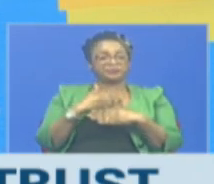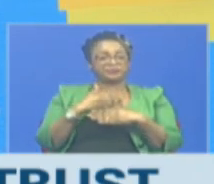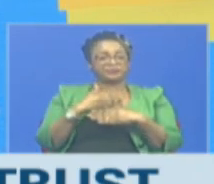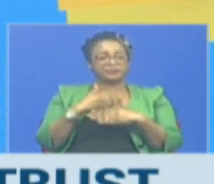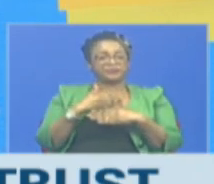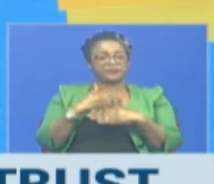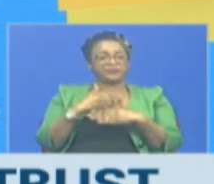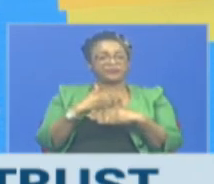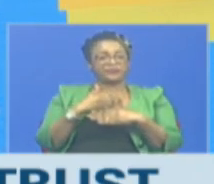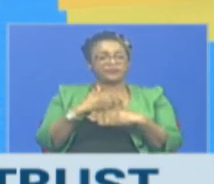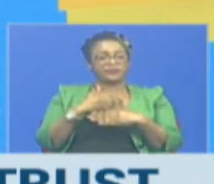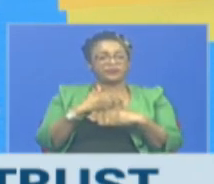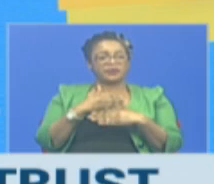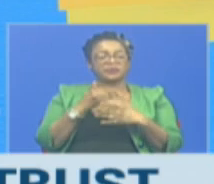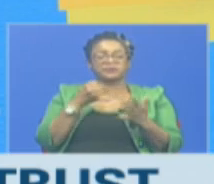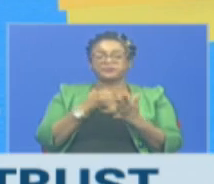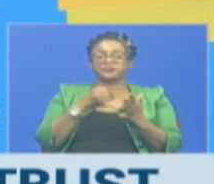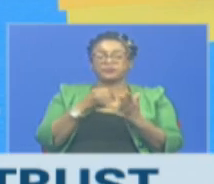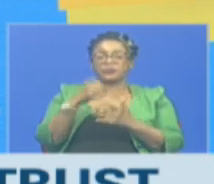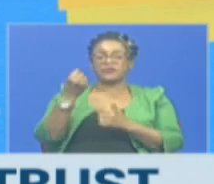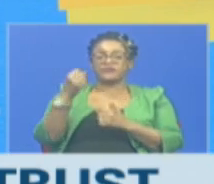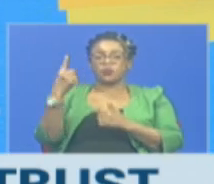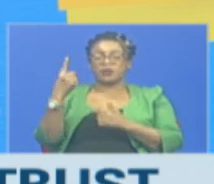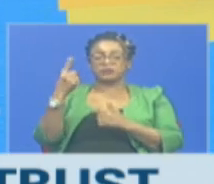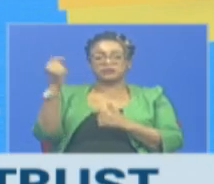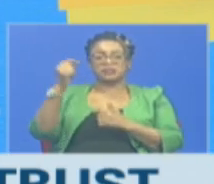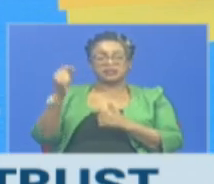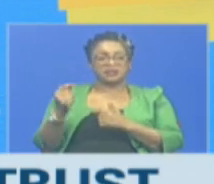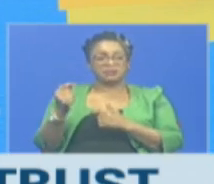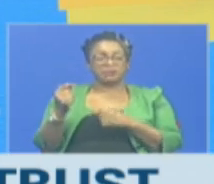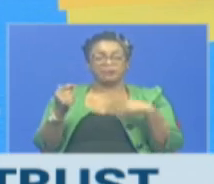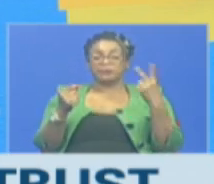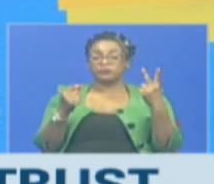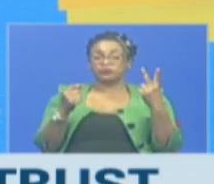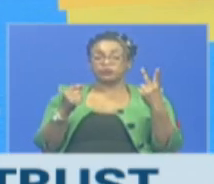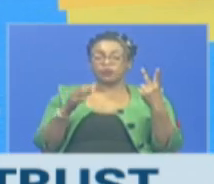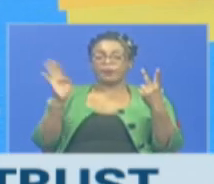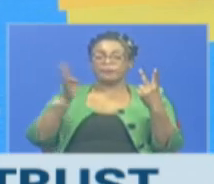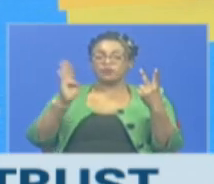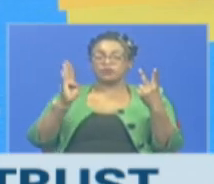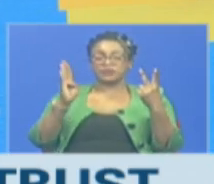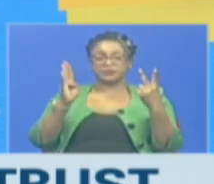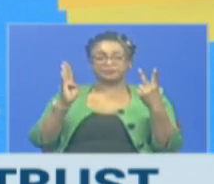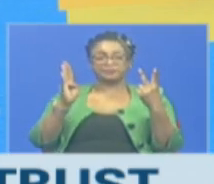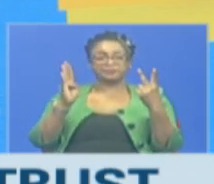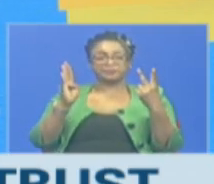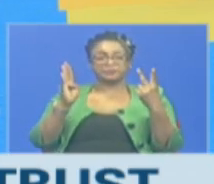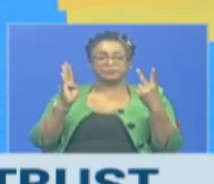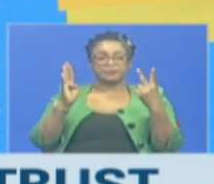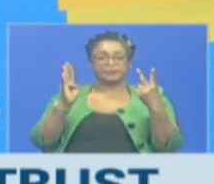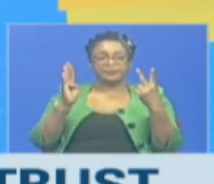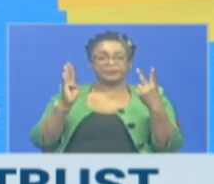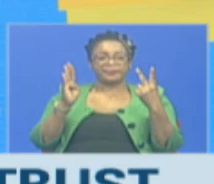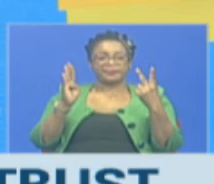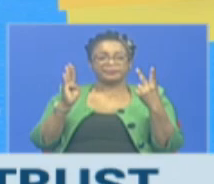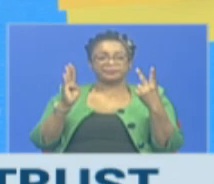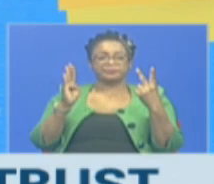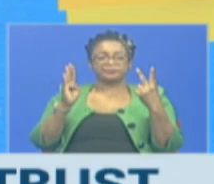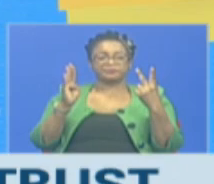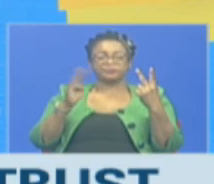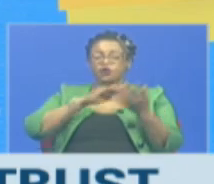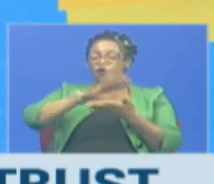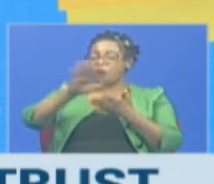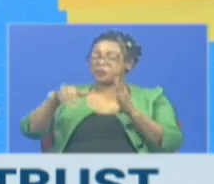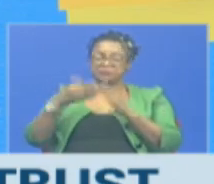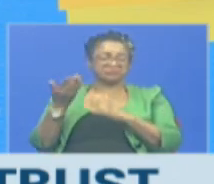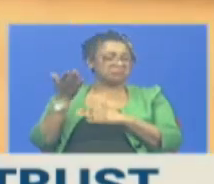They include 51 Tanzanians and 2 Burundi nationals. All were referred back